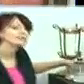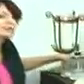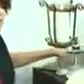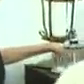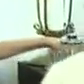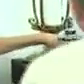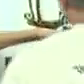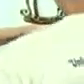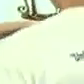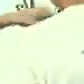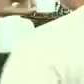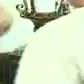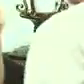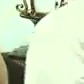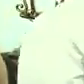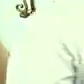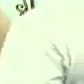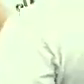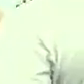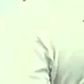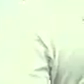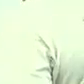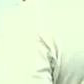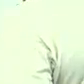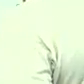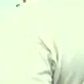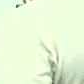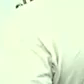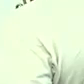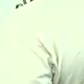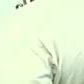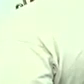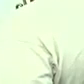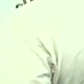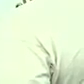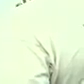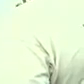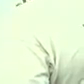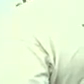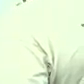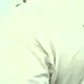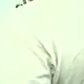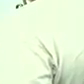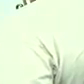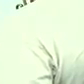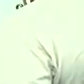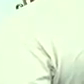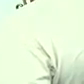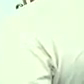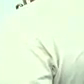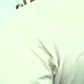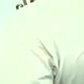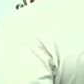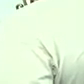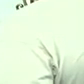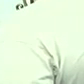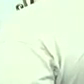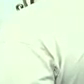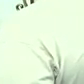Thank you for joining us today. By participating with us online, you are an extension of this church's membership